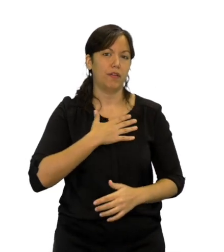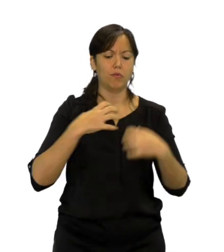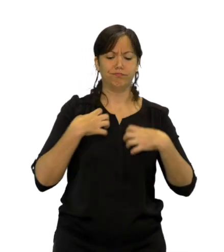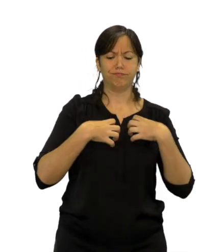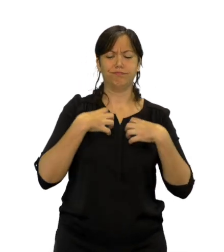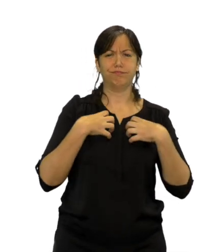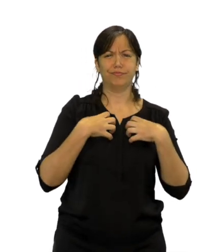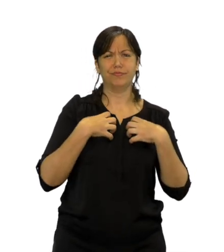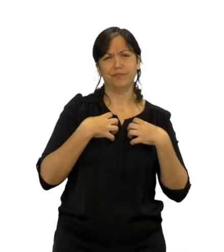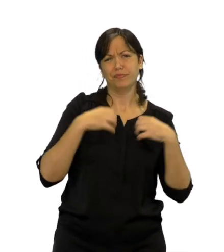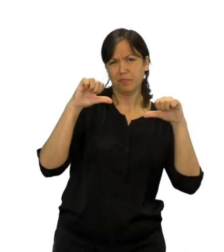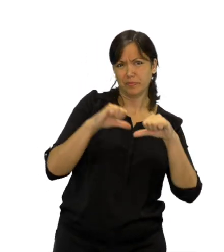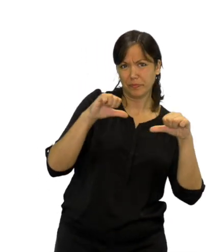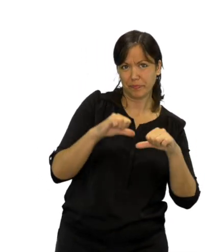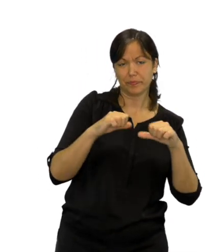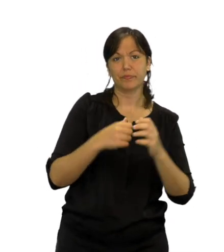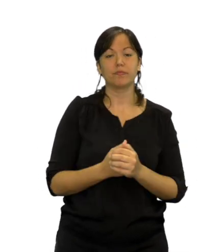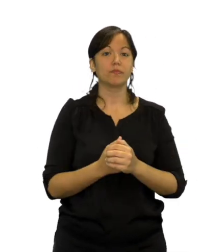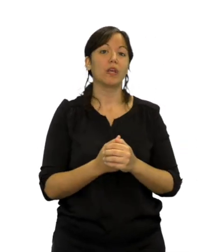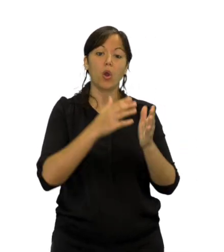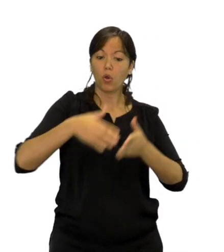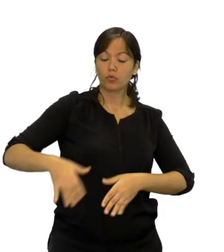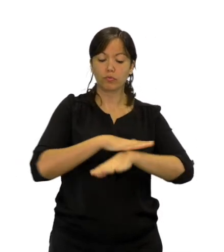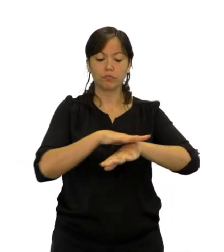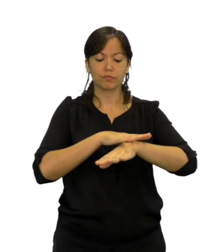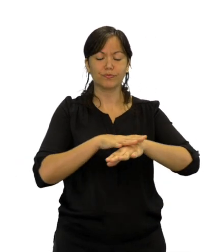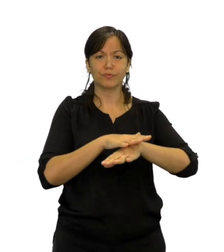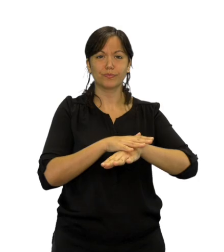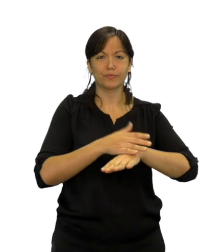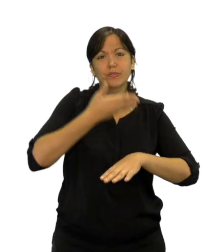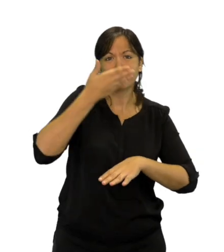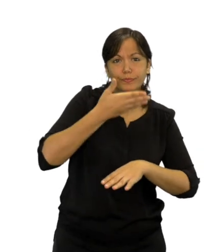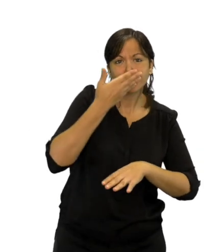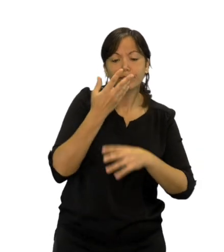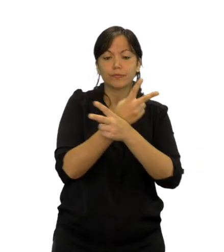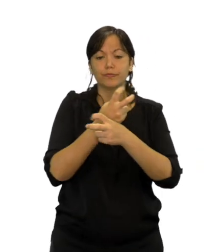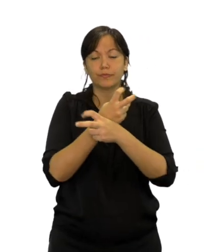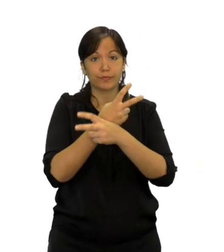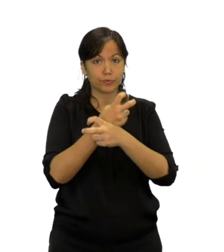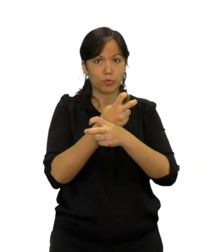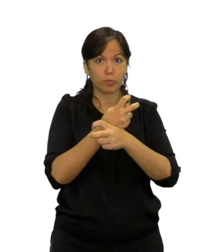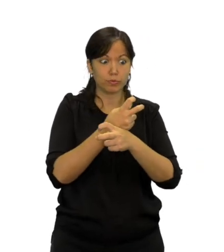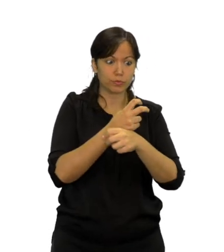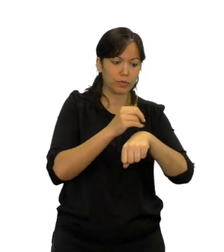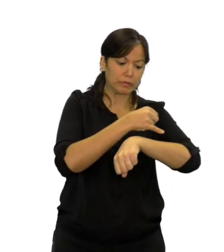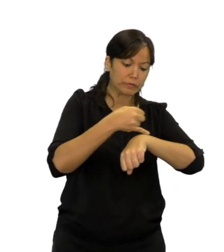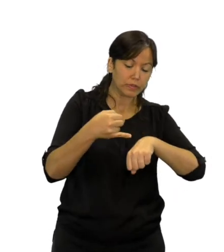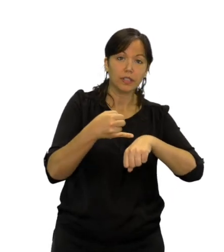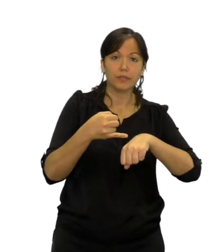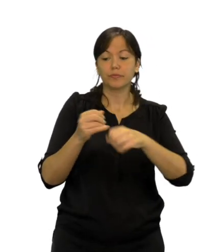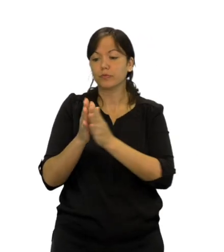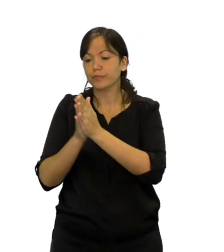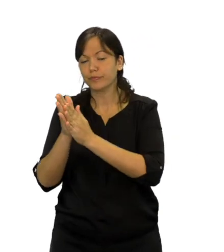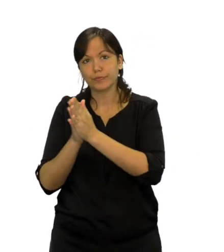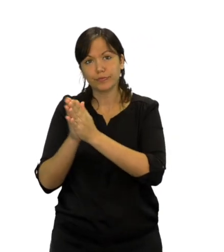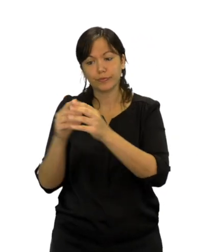bronchitis. It is ideal for treating acne and sunburn. Rubbing fresh leaves on wounds helps them to heal.